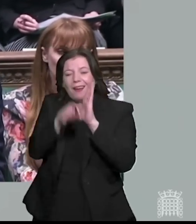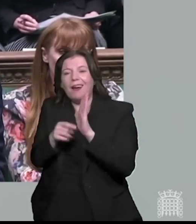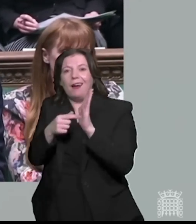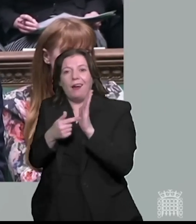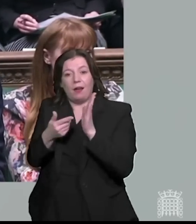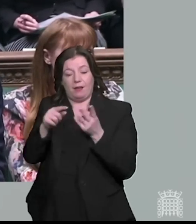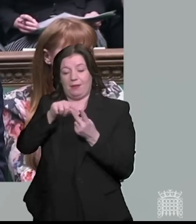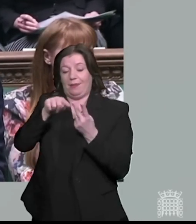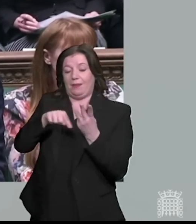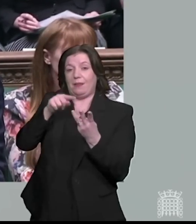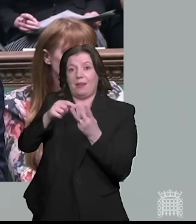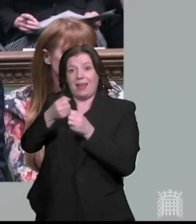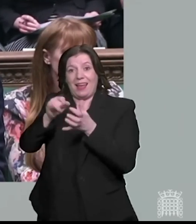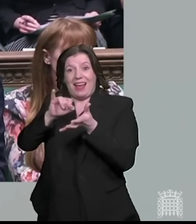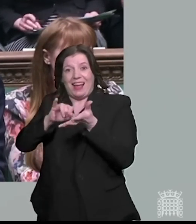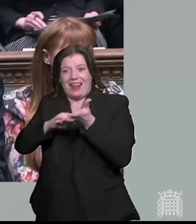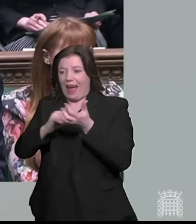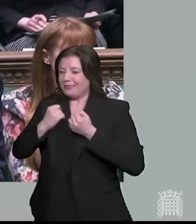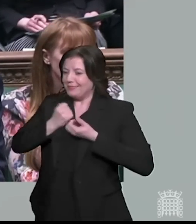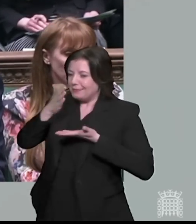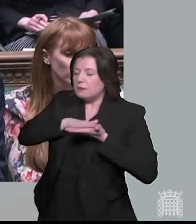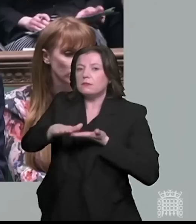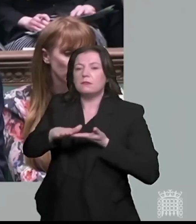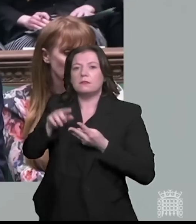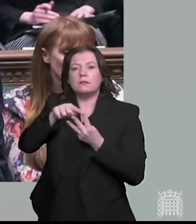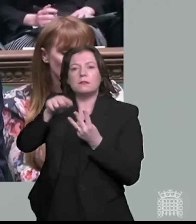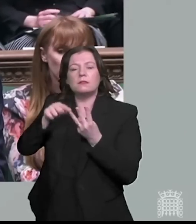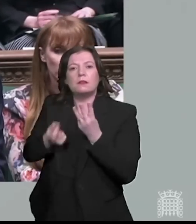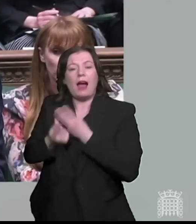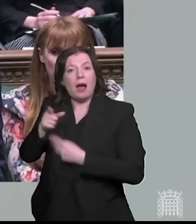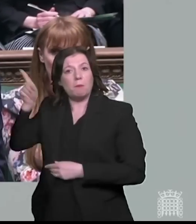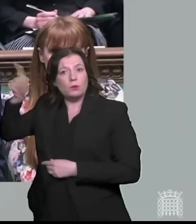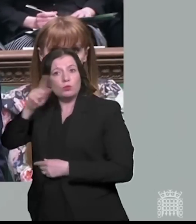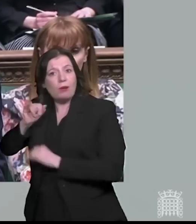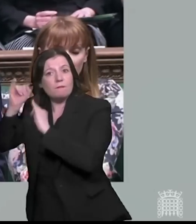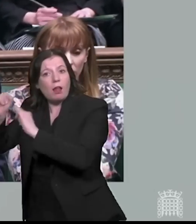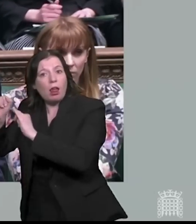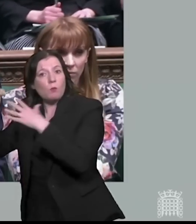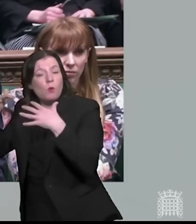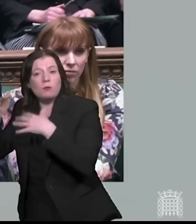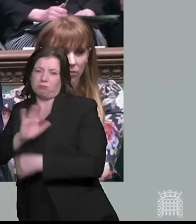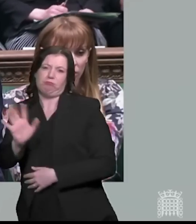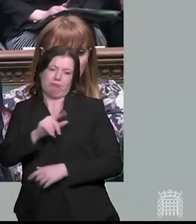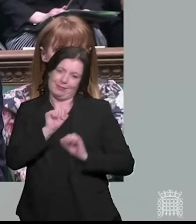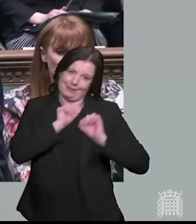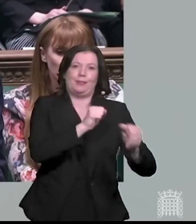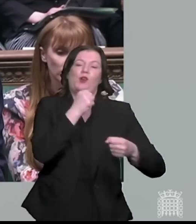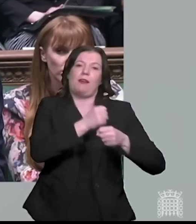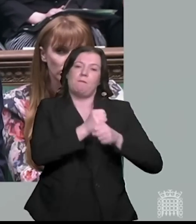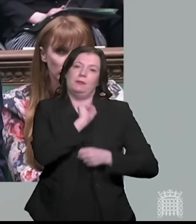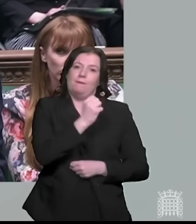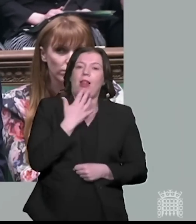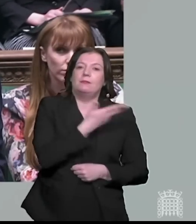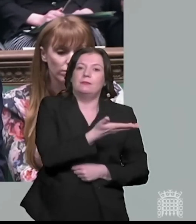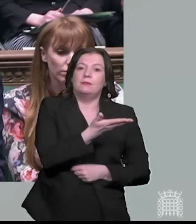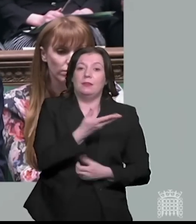The war didn't run down our gas storage facilities. They did. Decisions which hurt working people battling the cost of